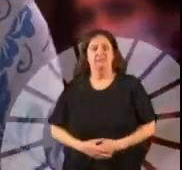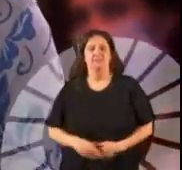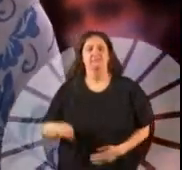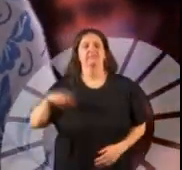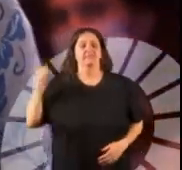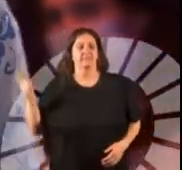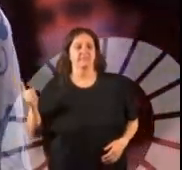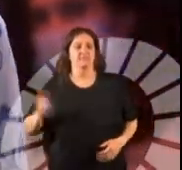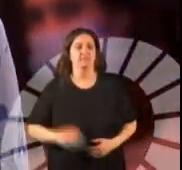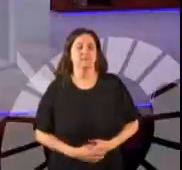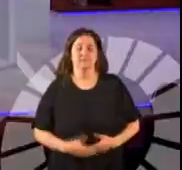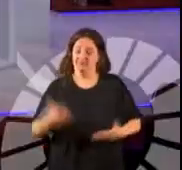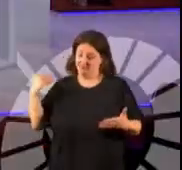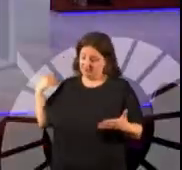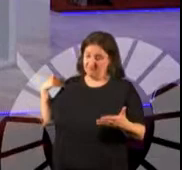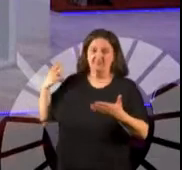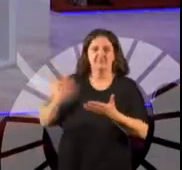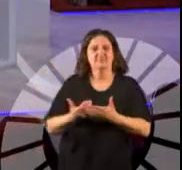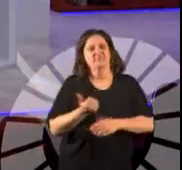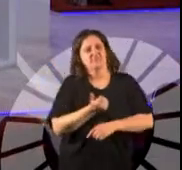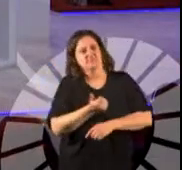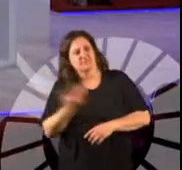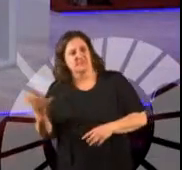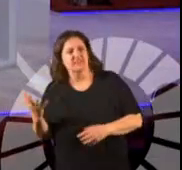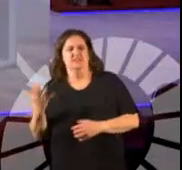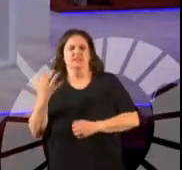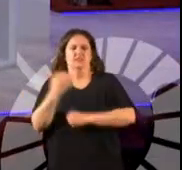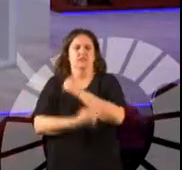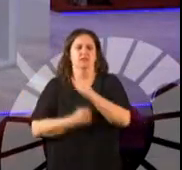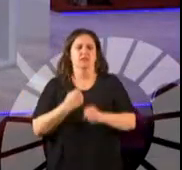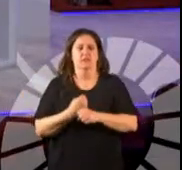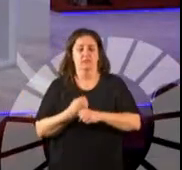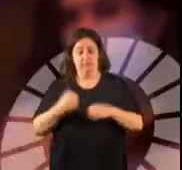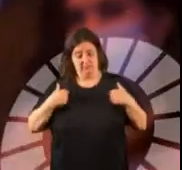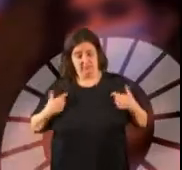And now I'm one of the privileged ones, because there are girls that